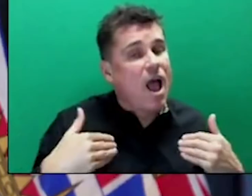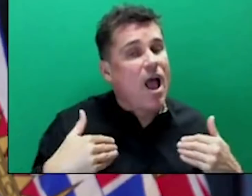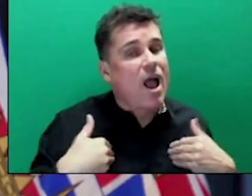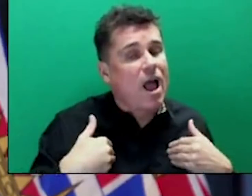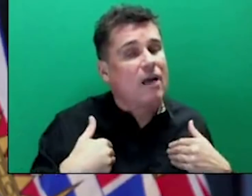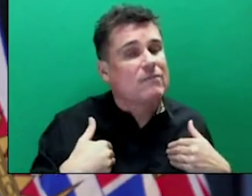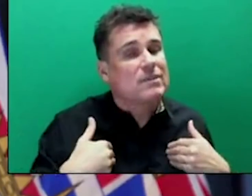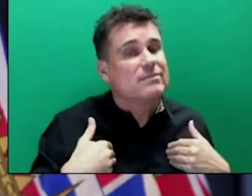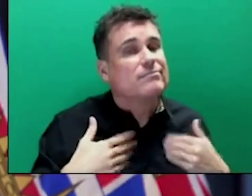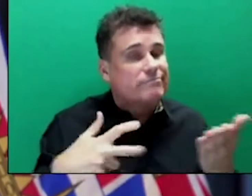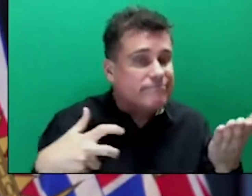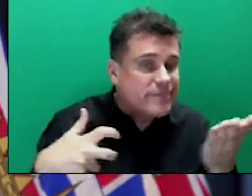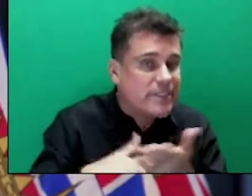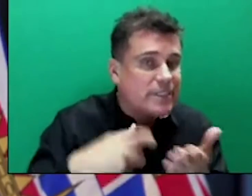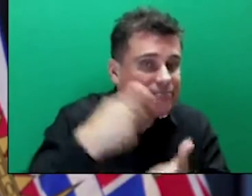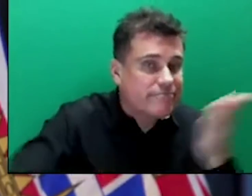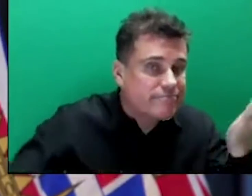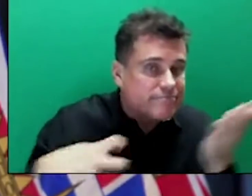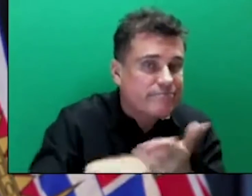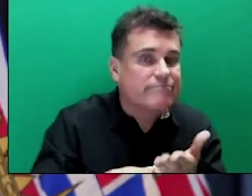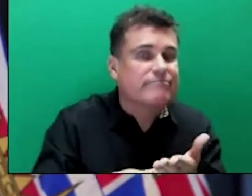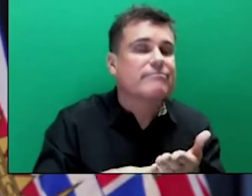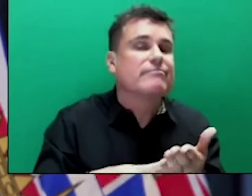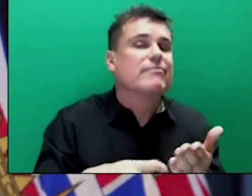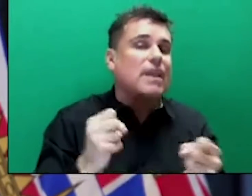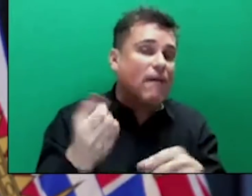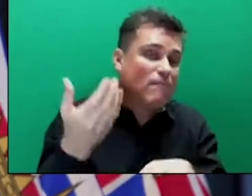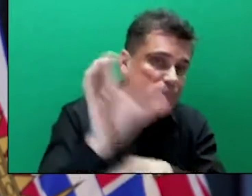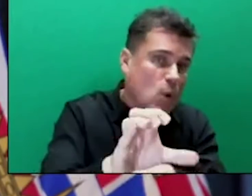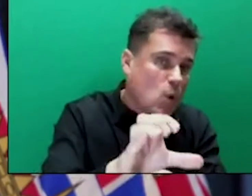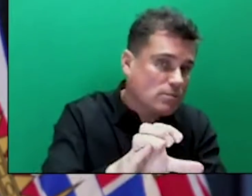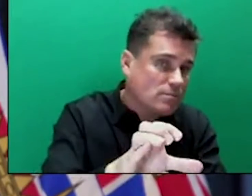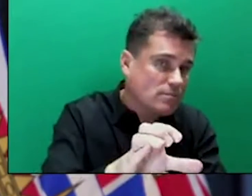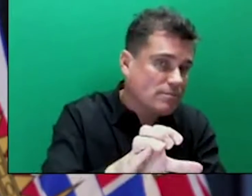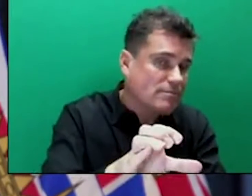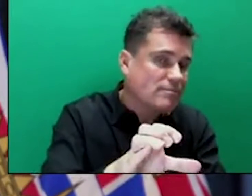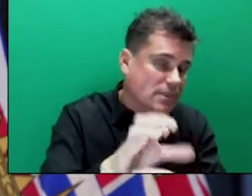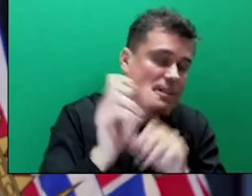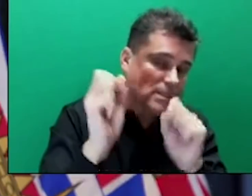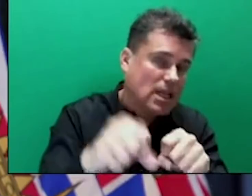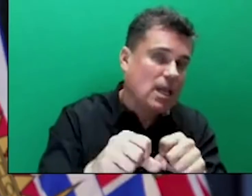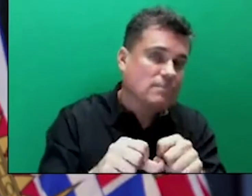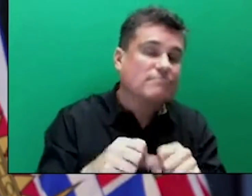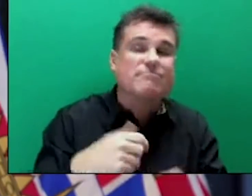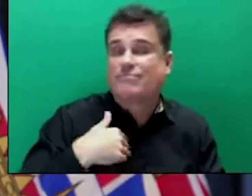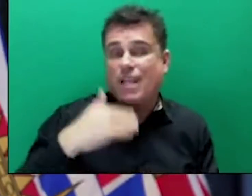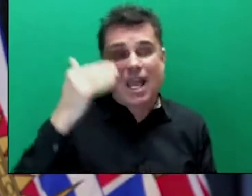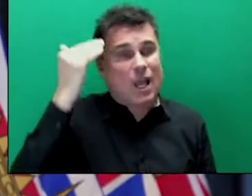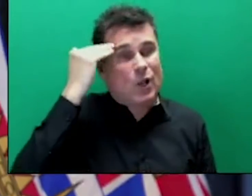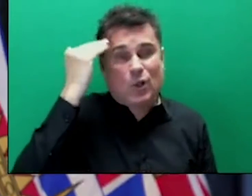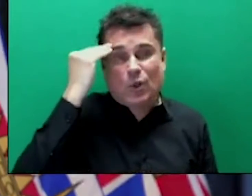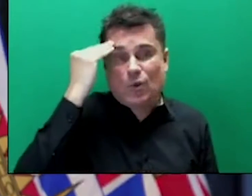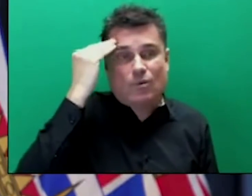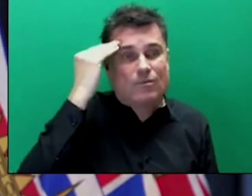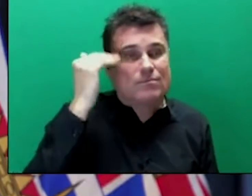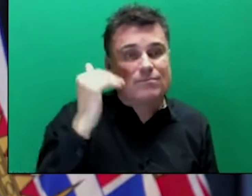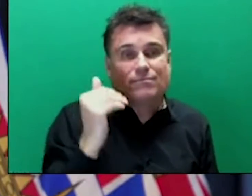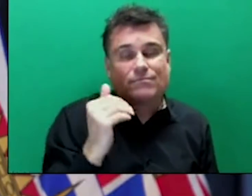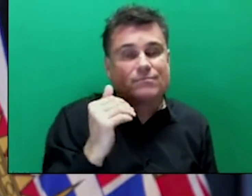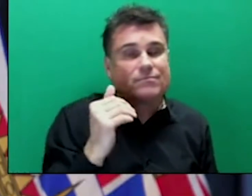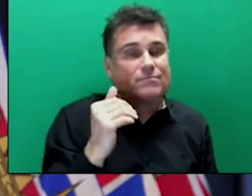to, understand that this is a most challenging and year that we've